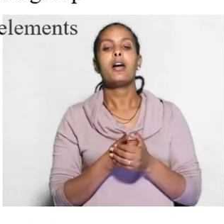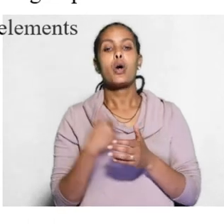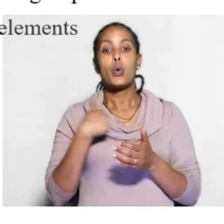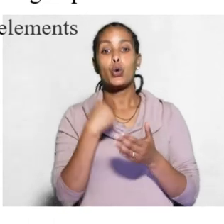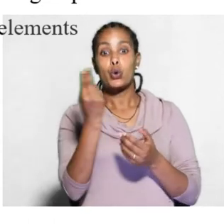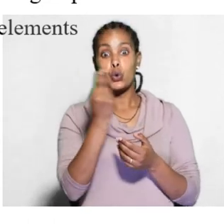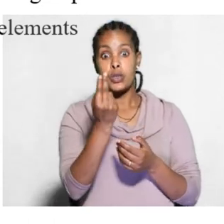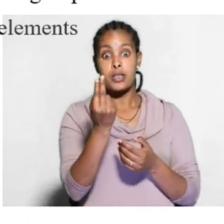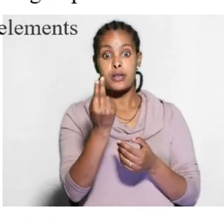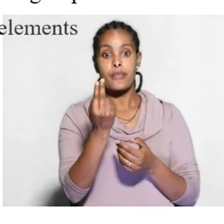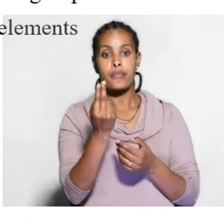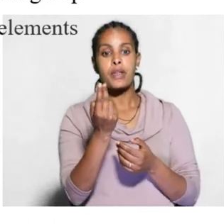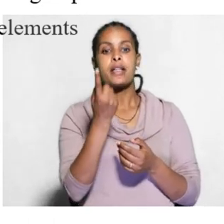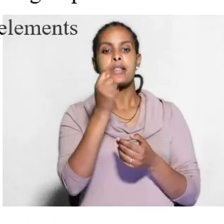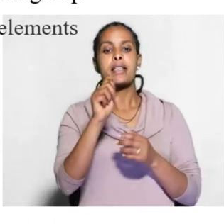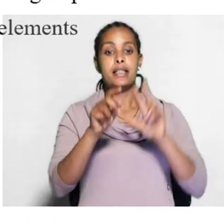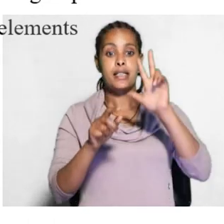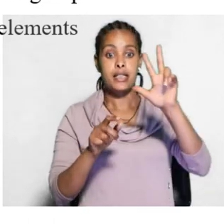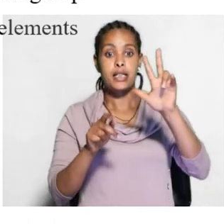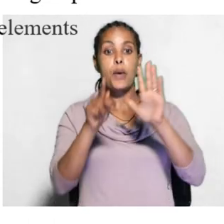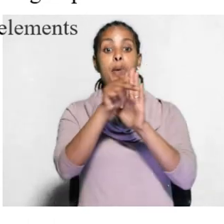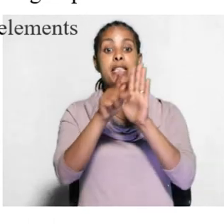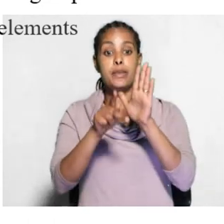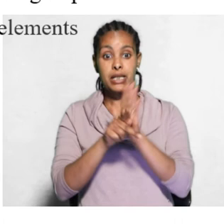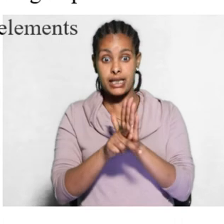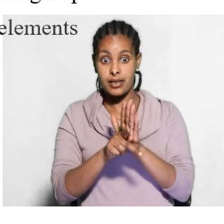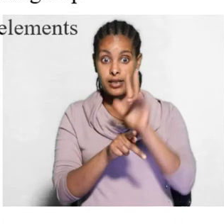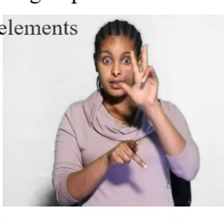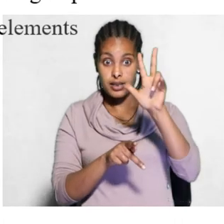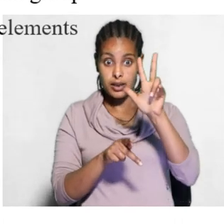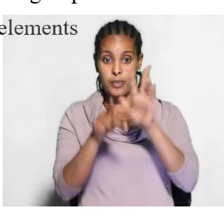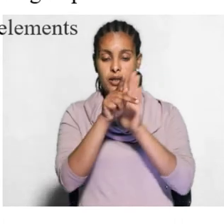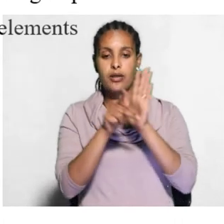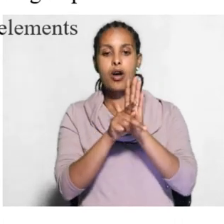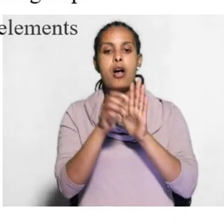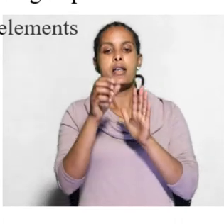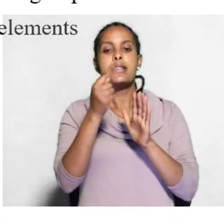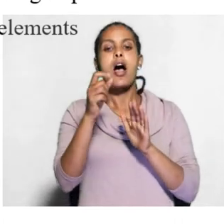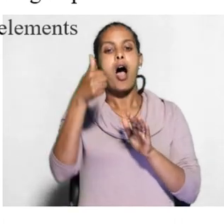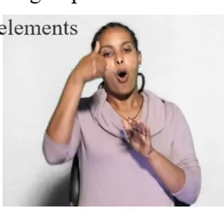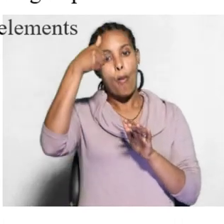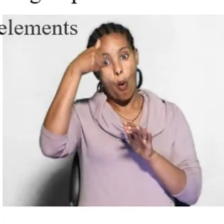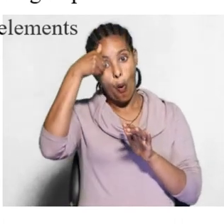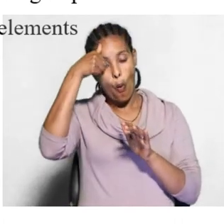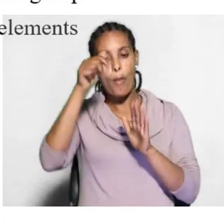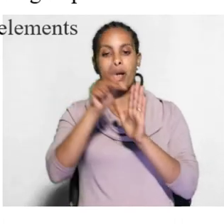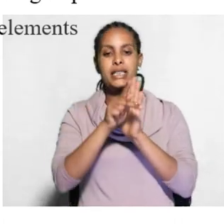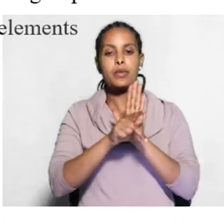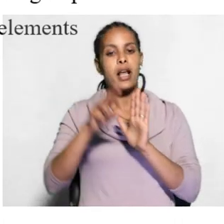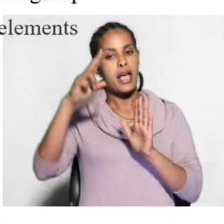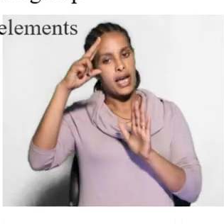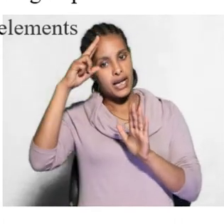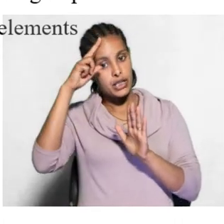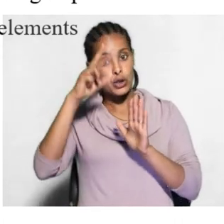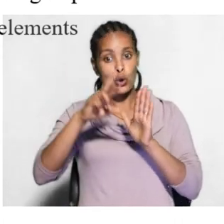We used the three principles, the Aufbau principle, Hund's